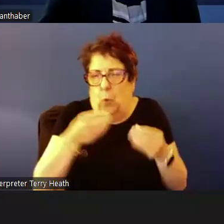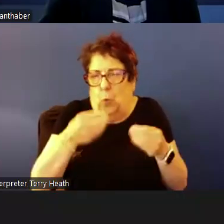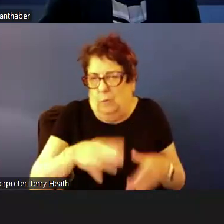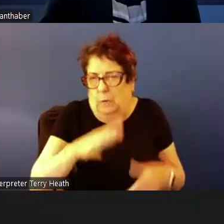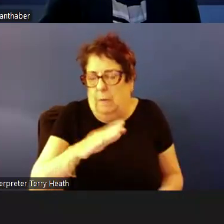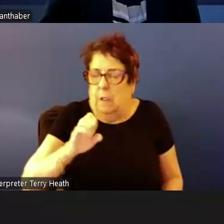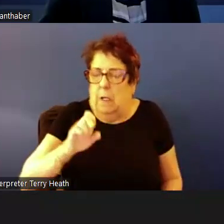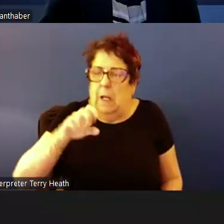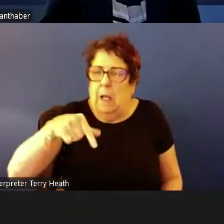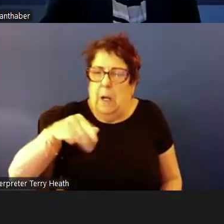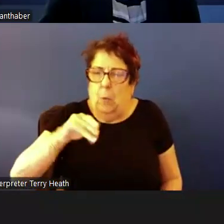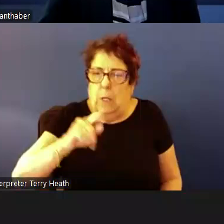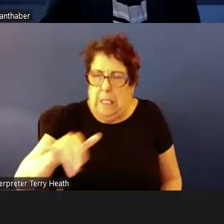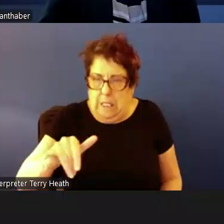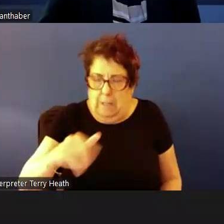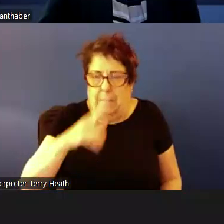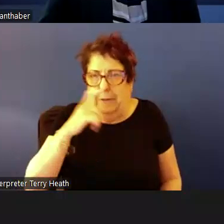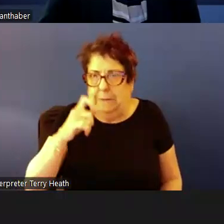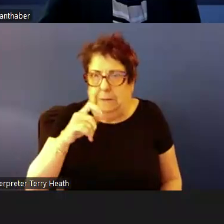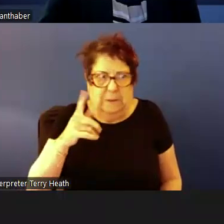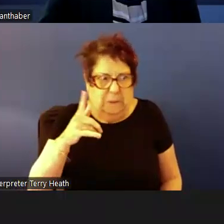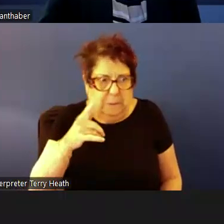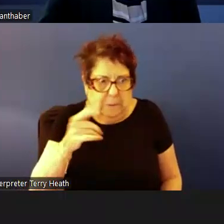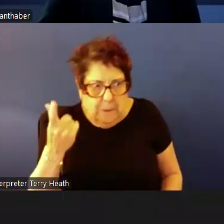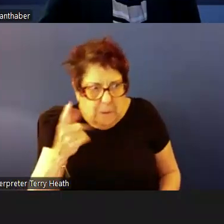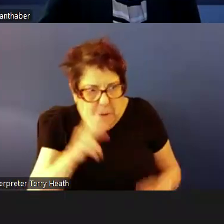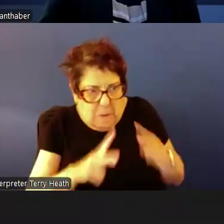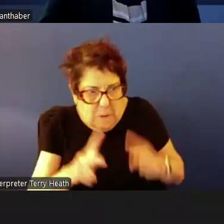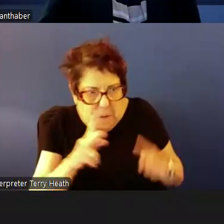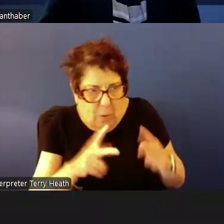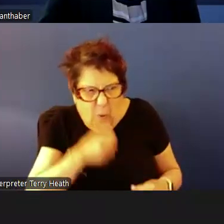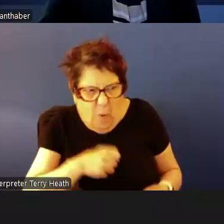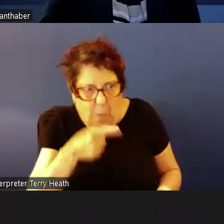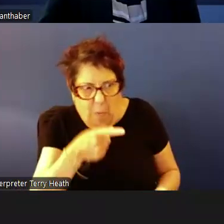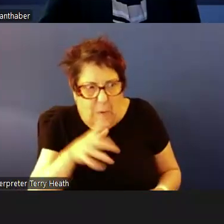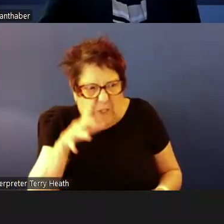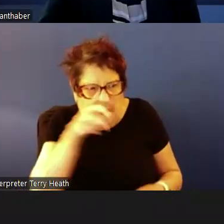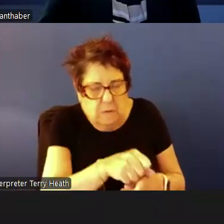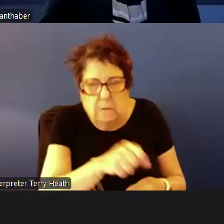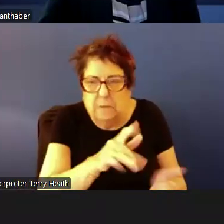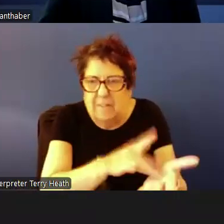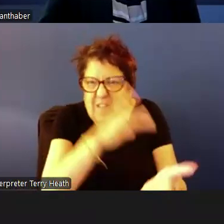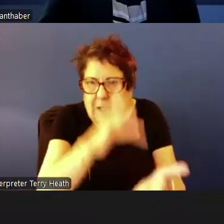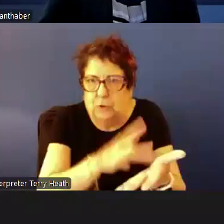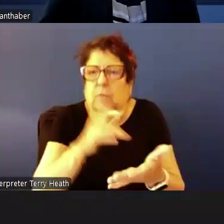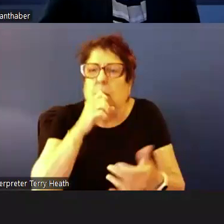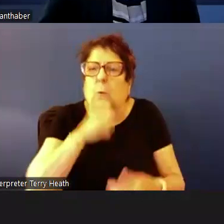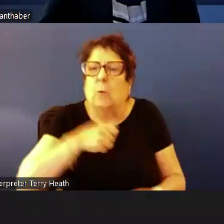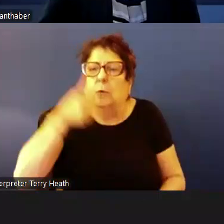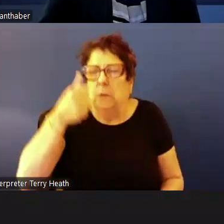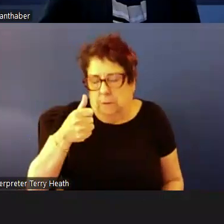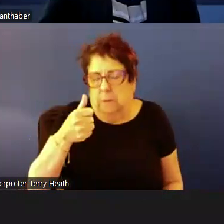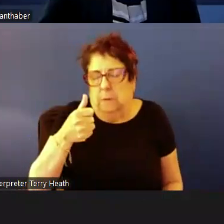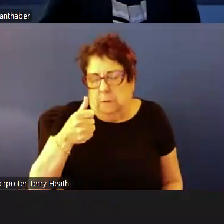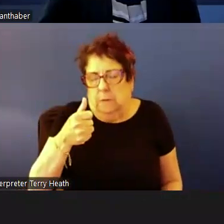there's been several put in the chat, and predatory lending is particularly directed at older homeowners